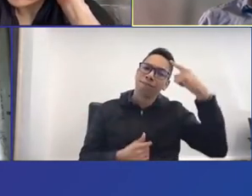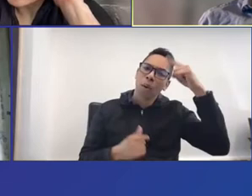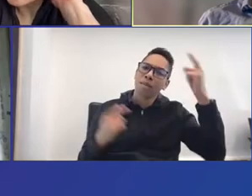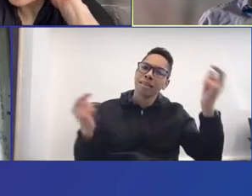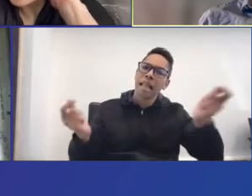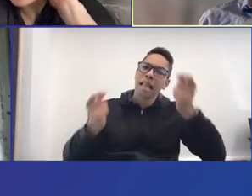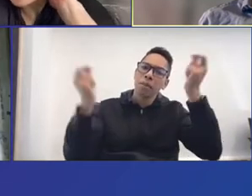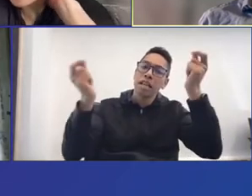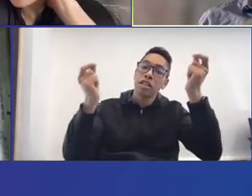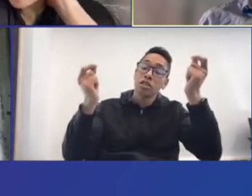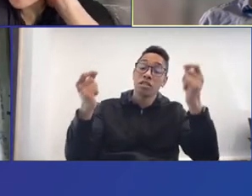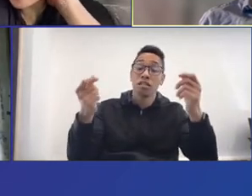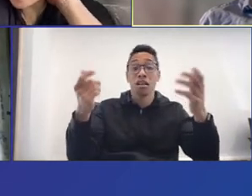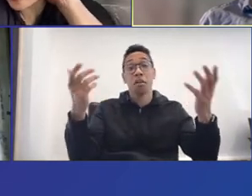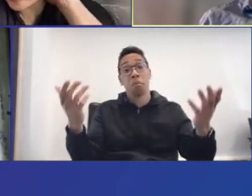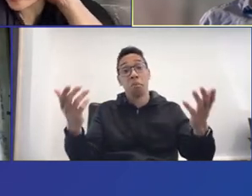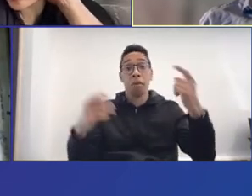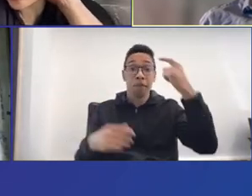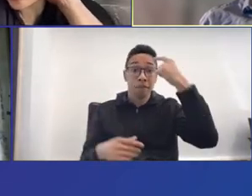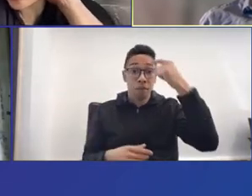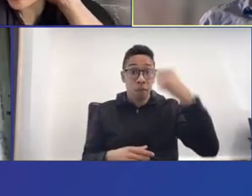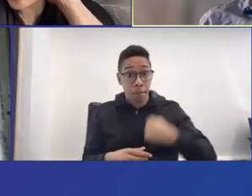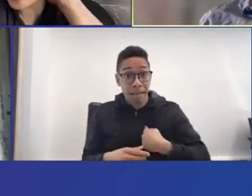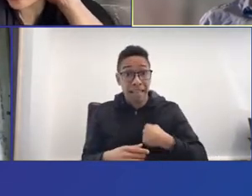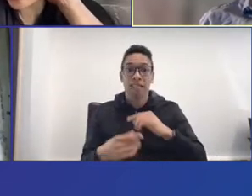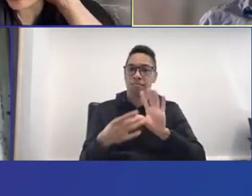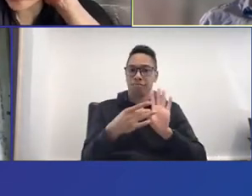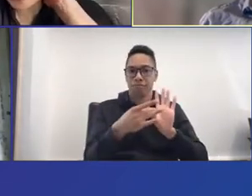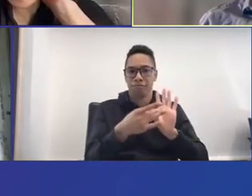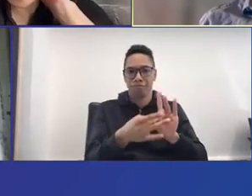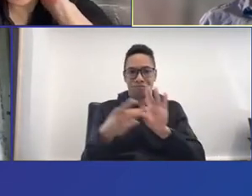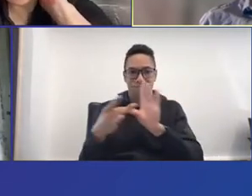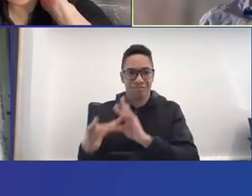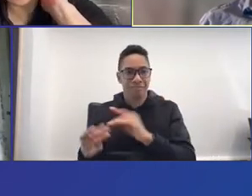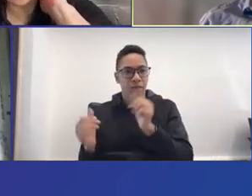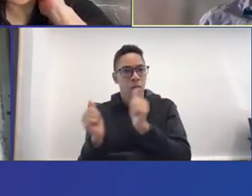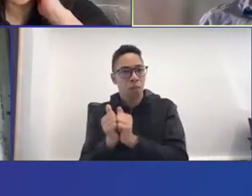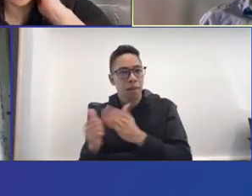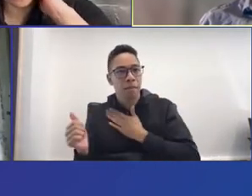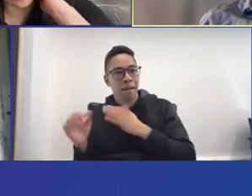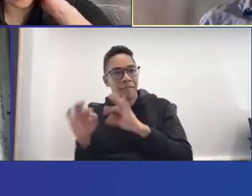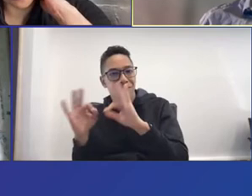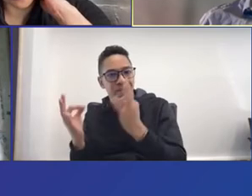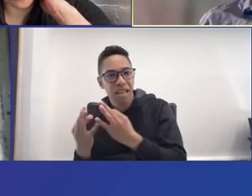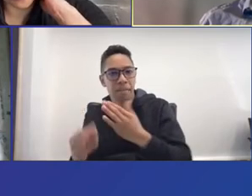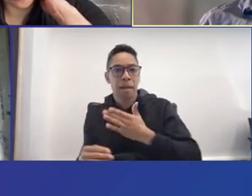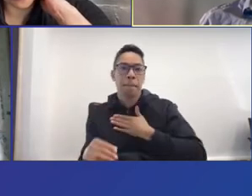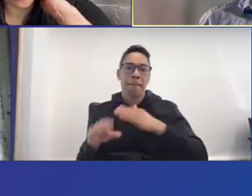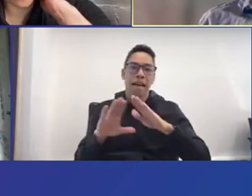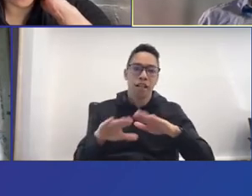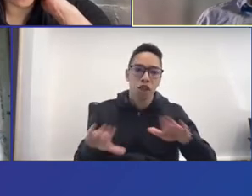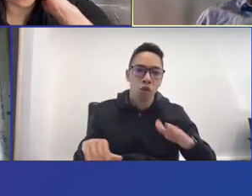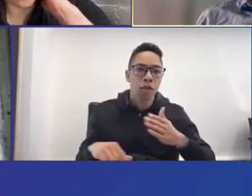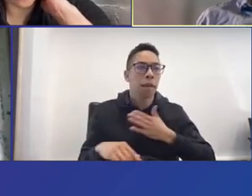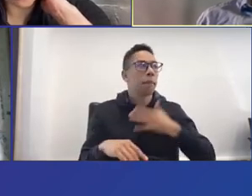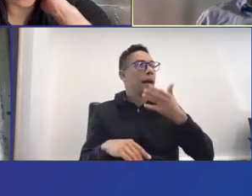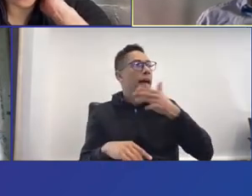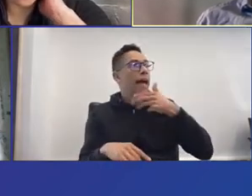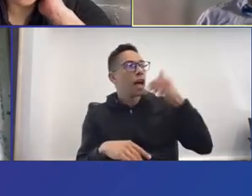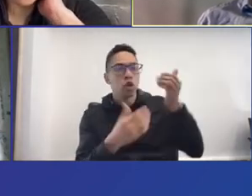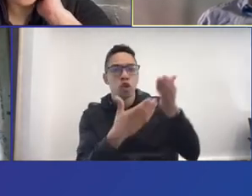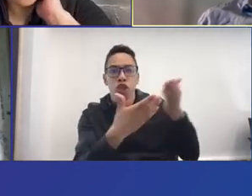that is, you know, for me, the connection I have with my family, with my children, with my elders, with